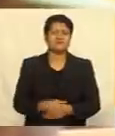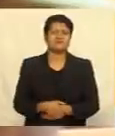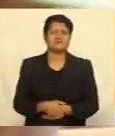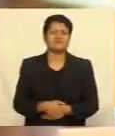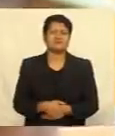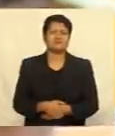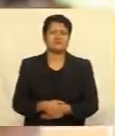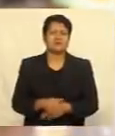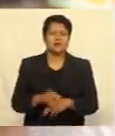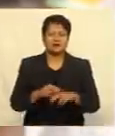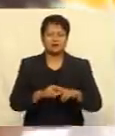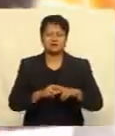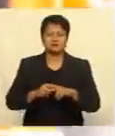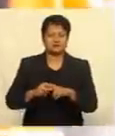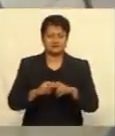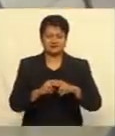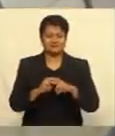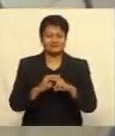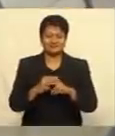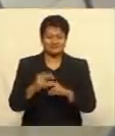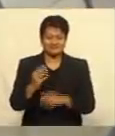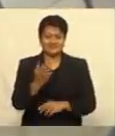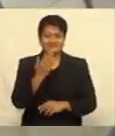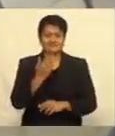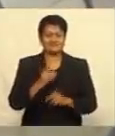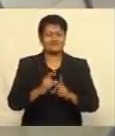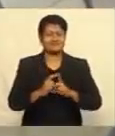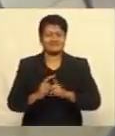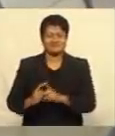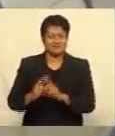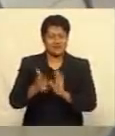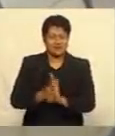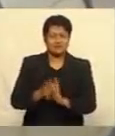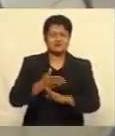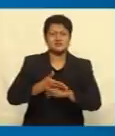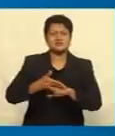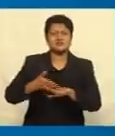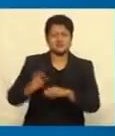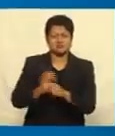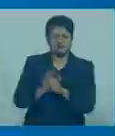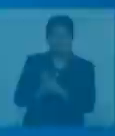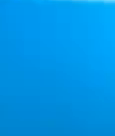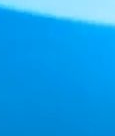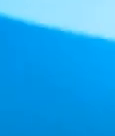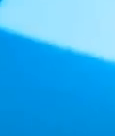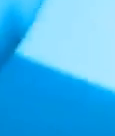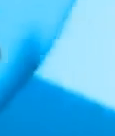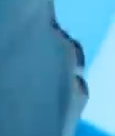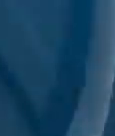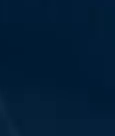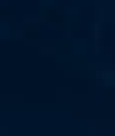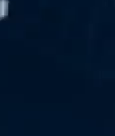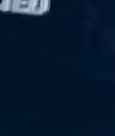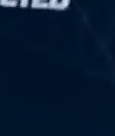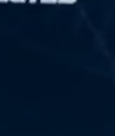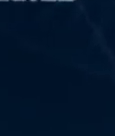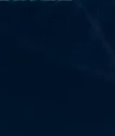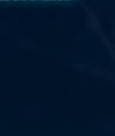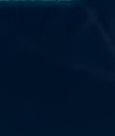And Fiji faces harsh reality on the likelihood of new cases. From the studios of FBC